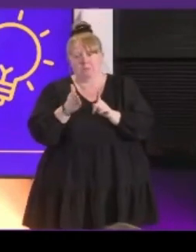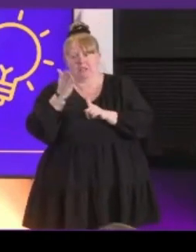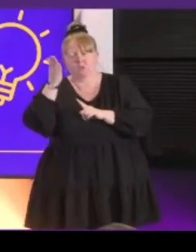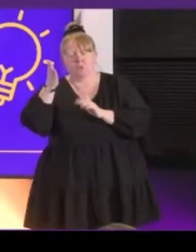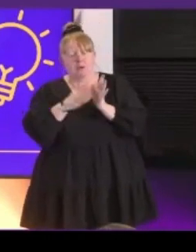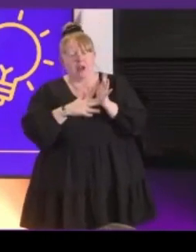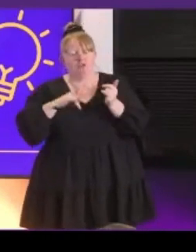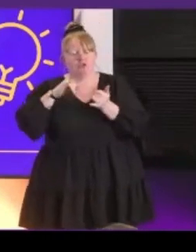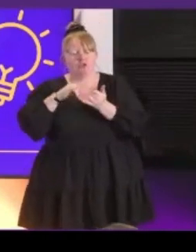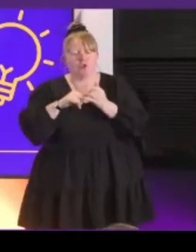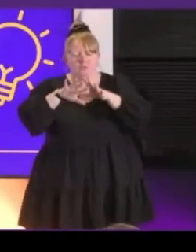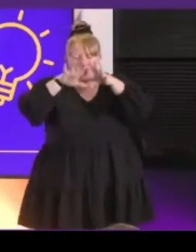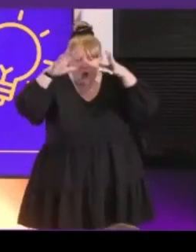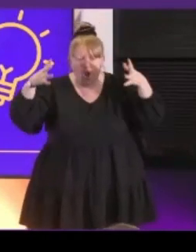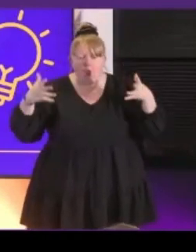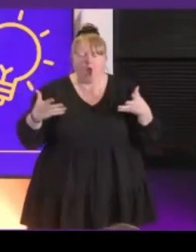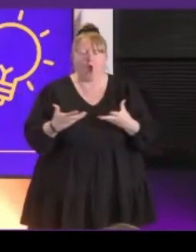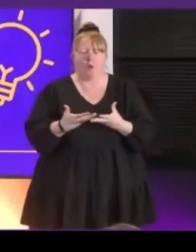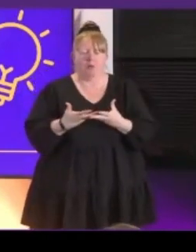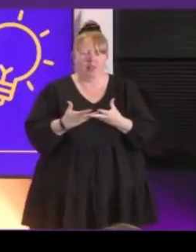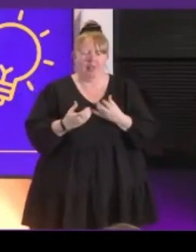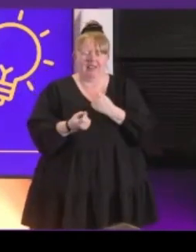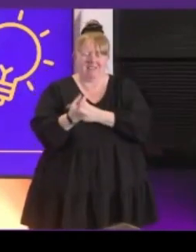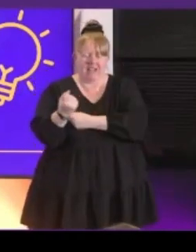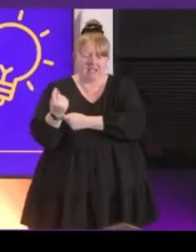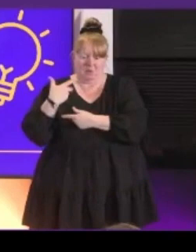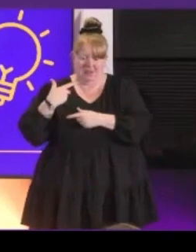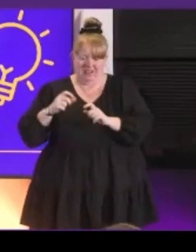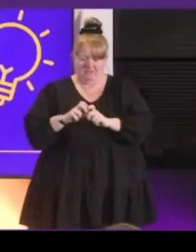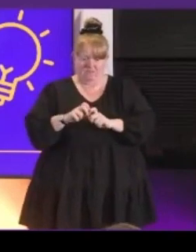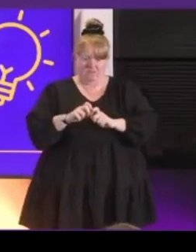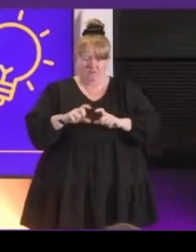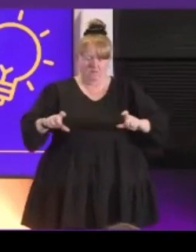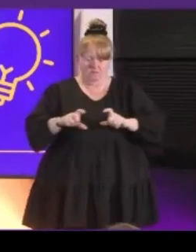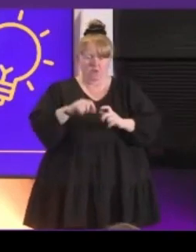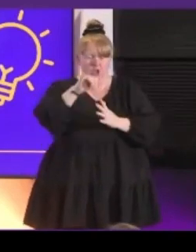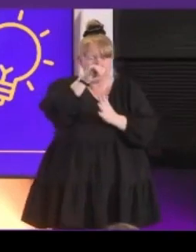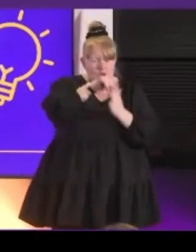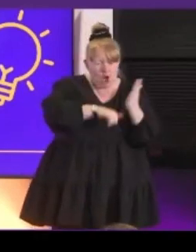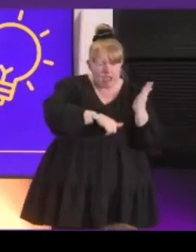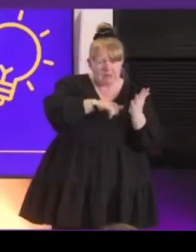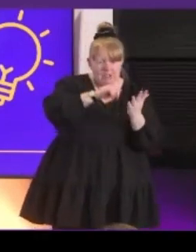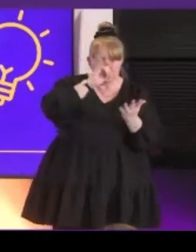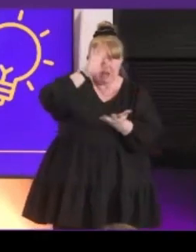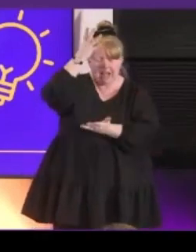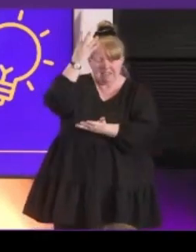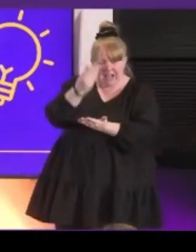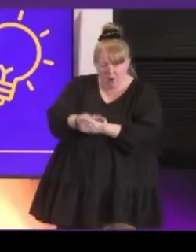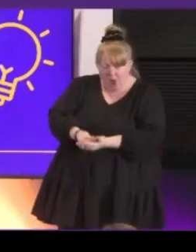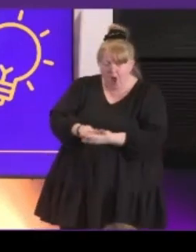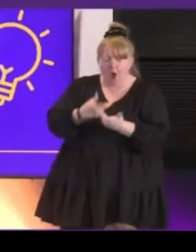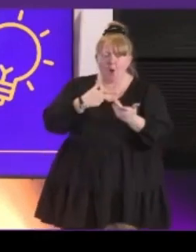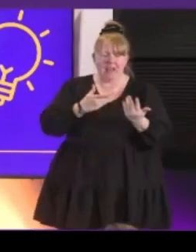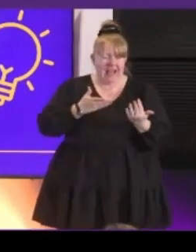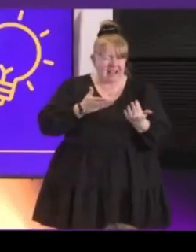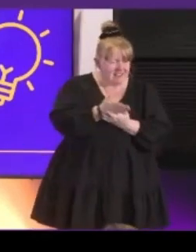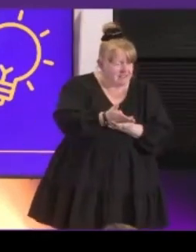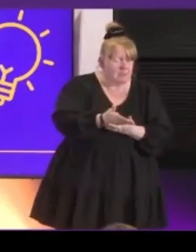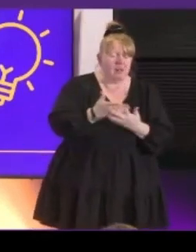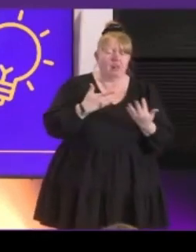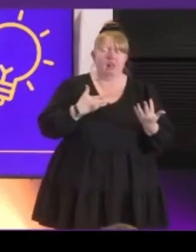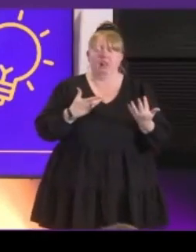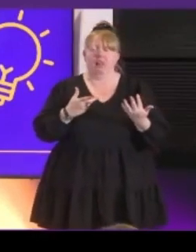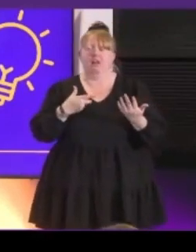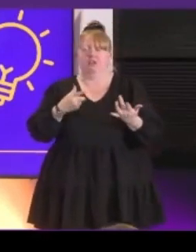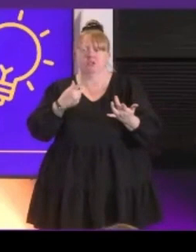events, we have audio description, we have everything, all the documents are accessible that are downloadable. We started with do